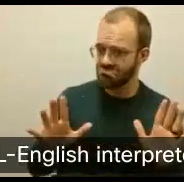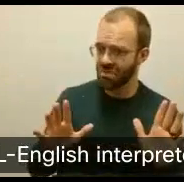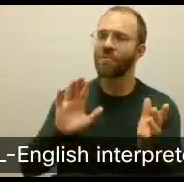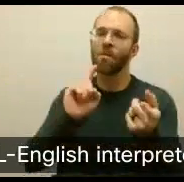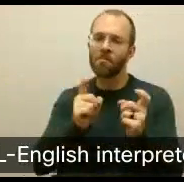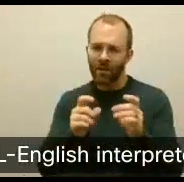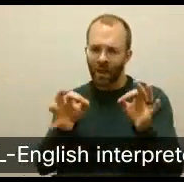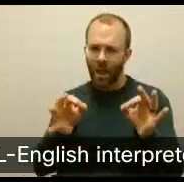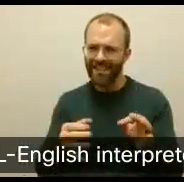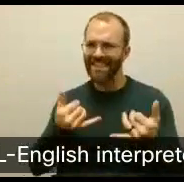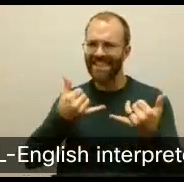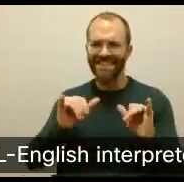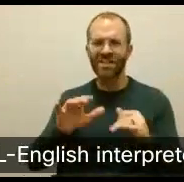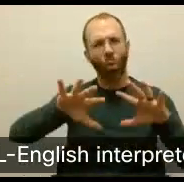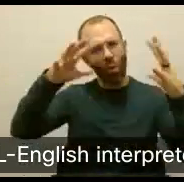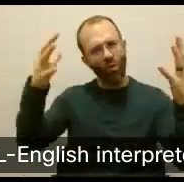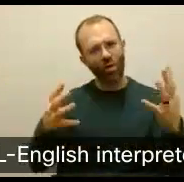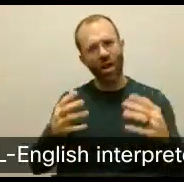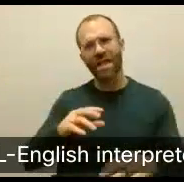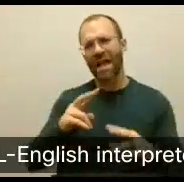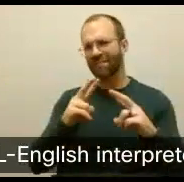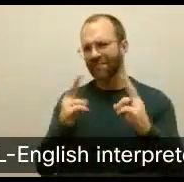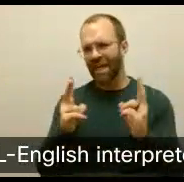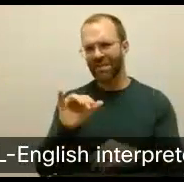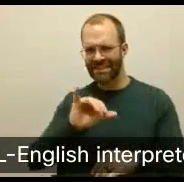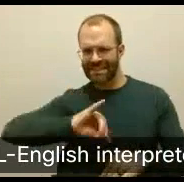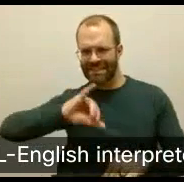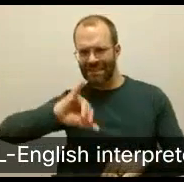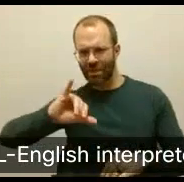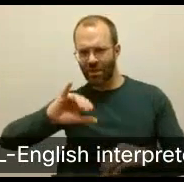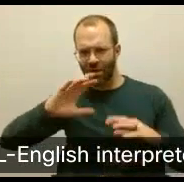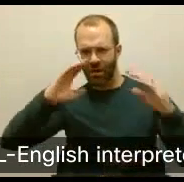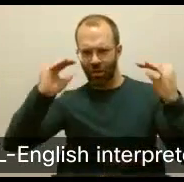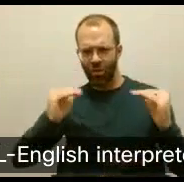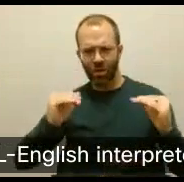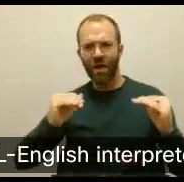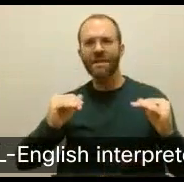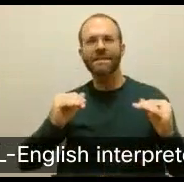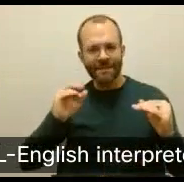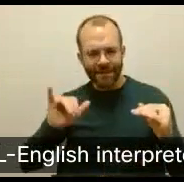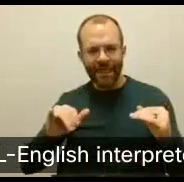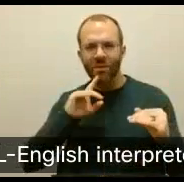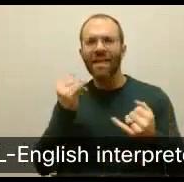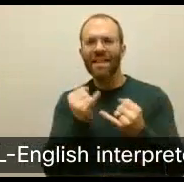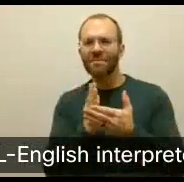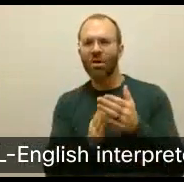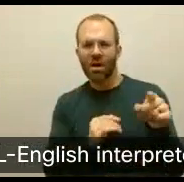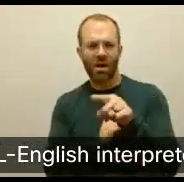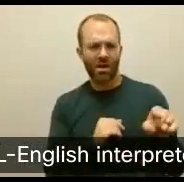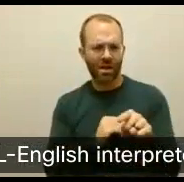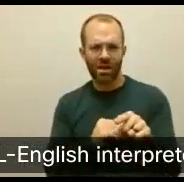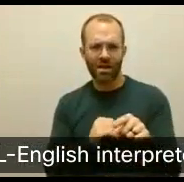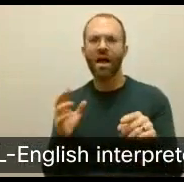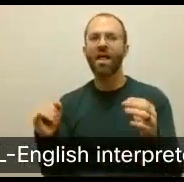However, it still is quite similar to the overall order of information. And also, if you look at the last part of that highlighted text, the final